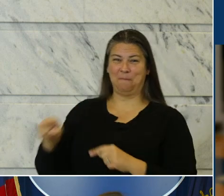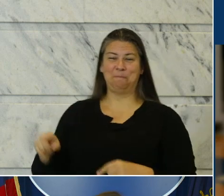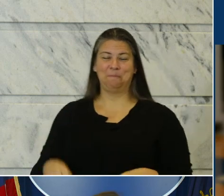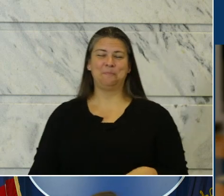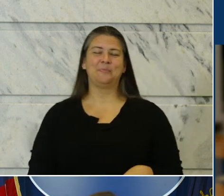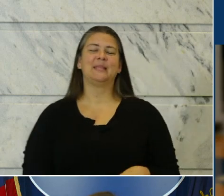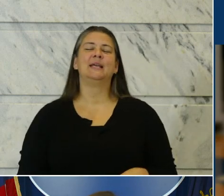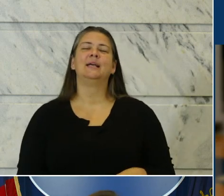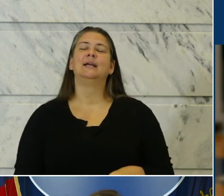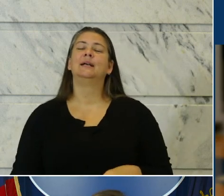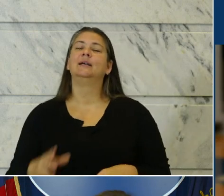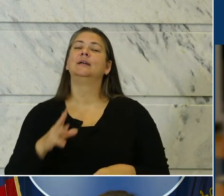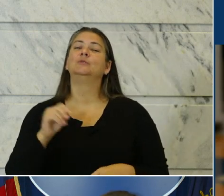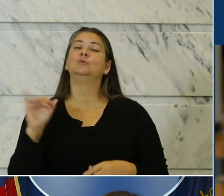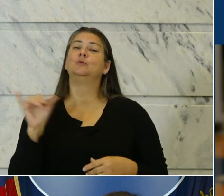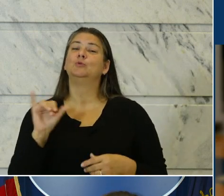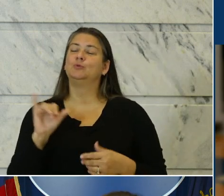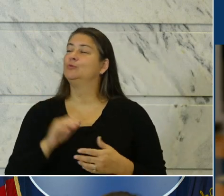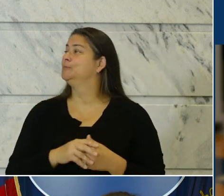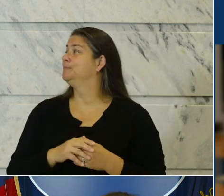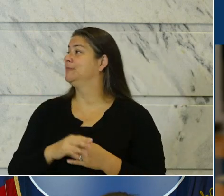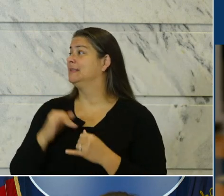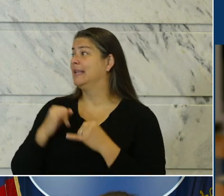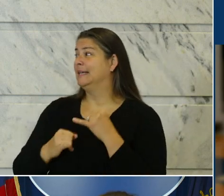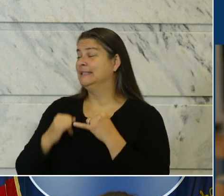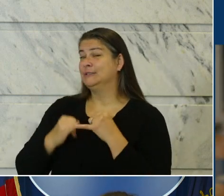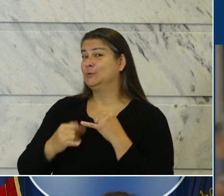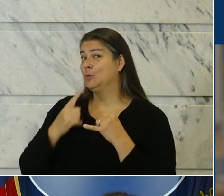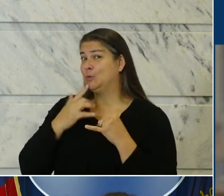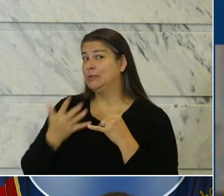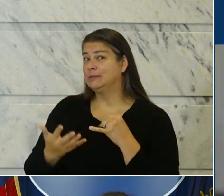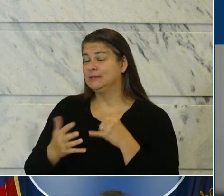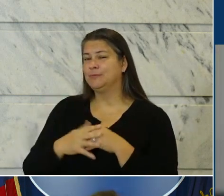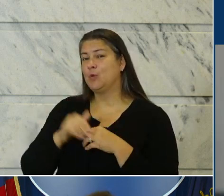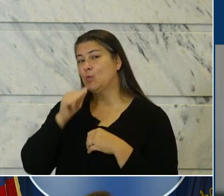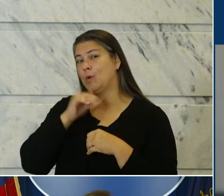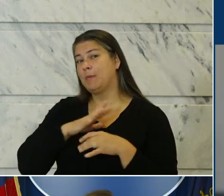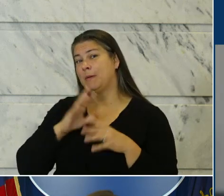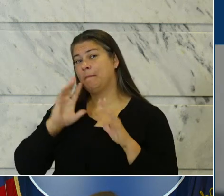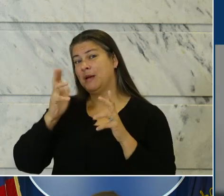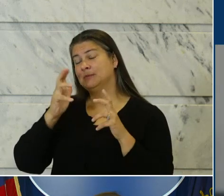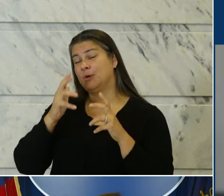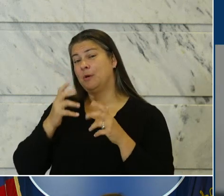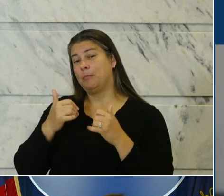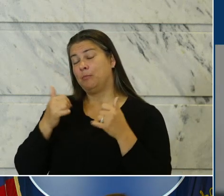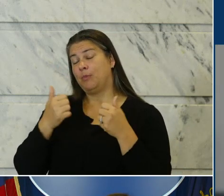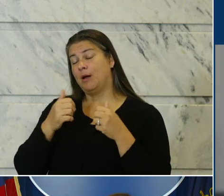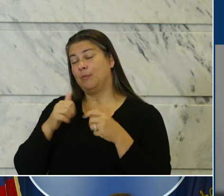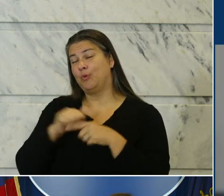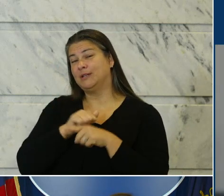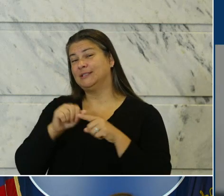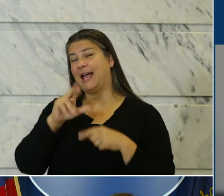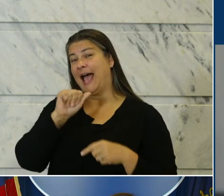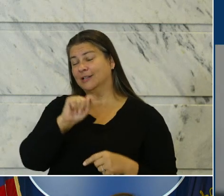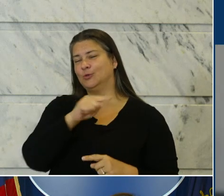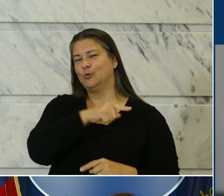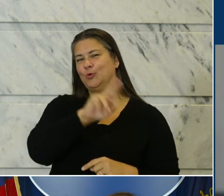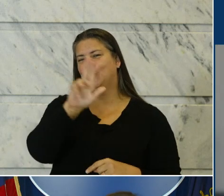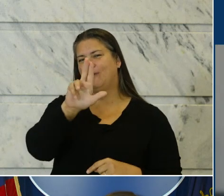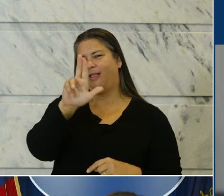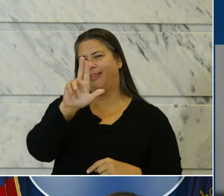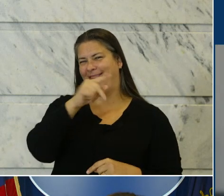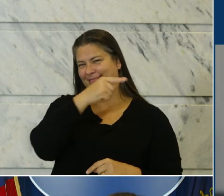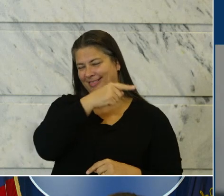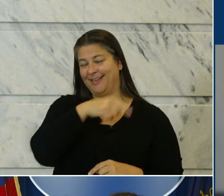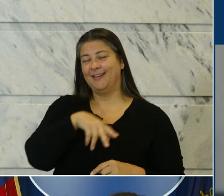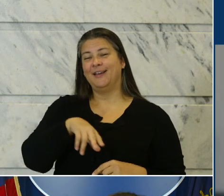And last but not least, not to be outdone, is a women's basketball practice at the University of Louisville. This is where the women's basketball